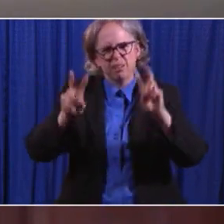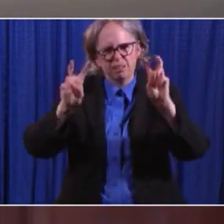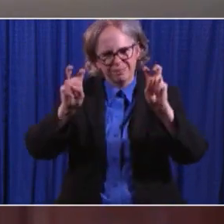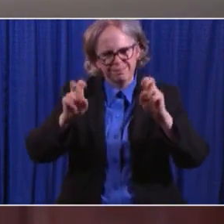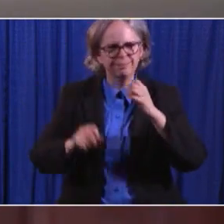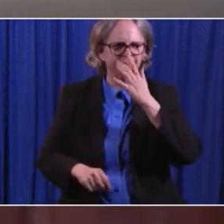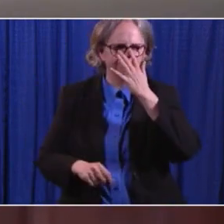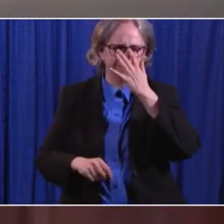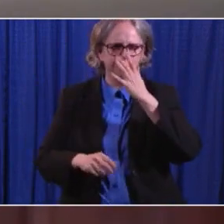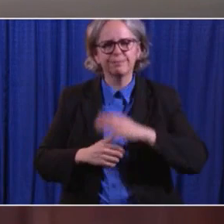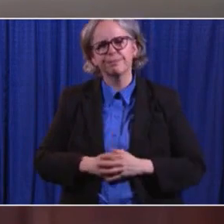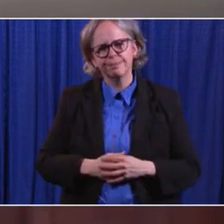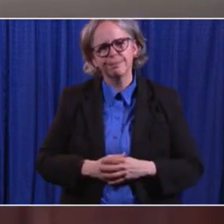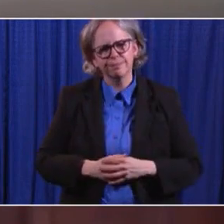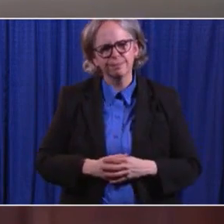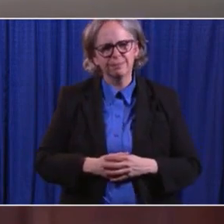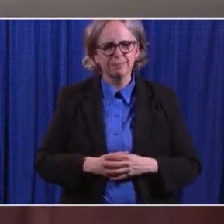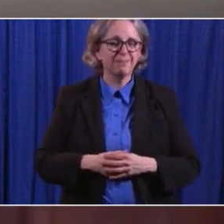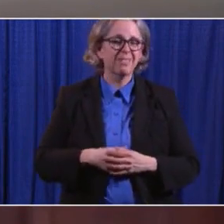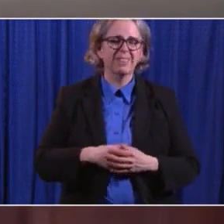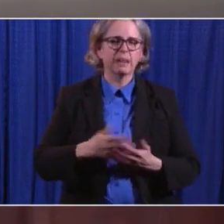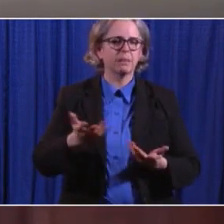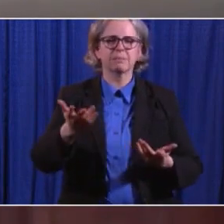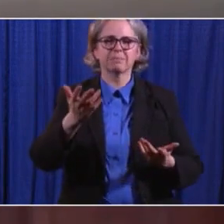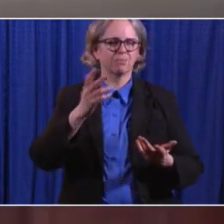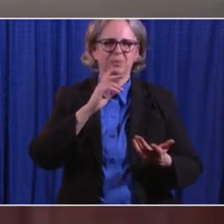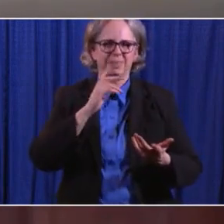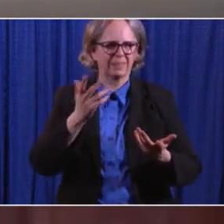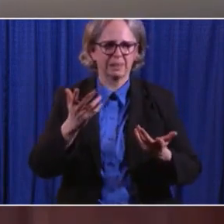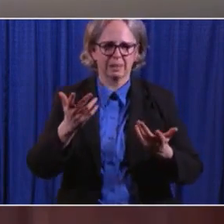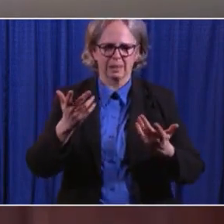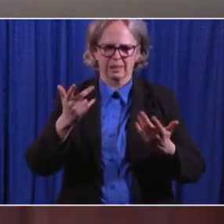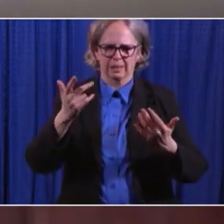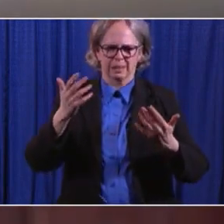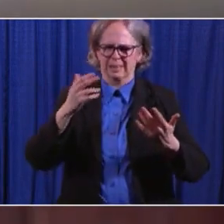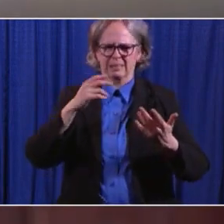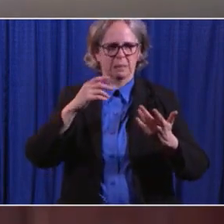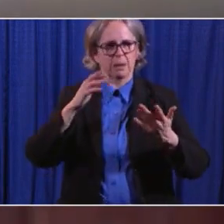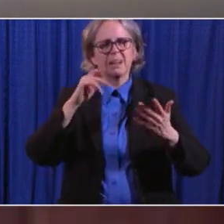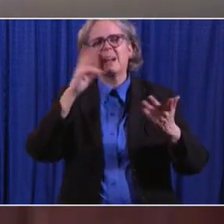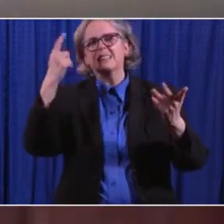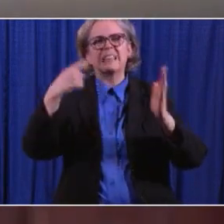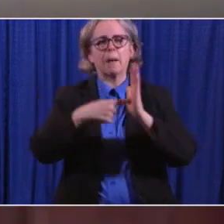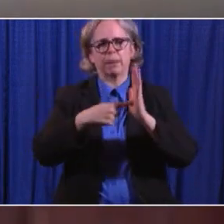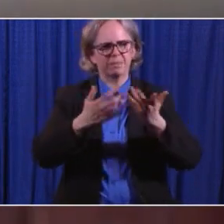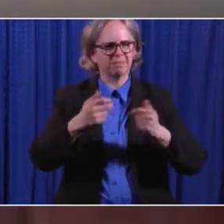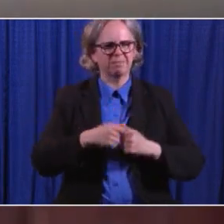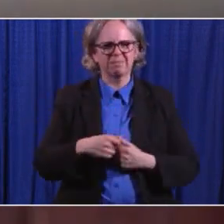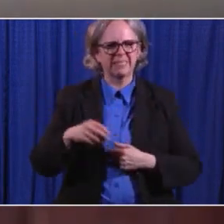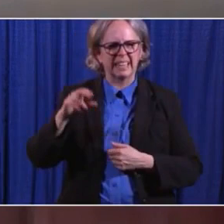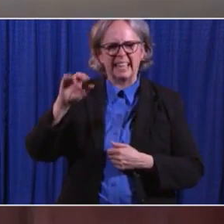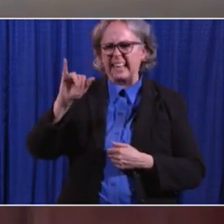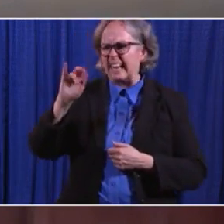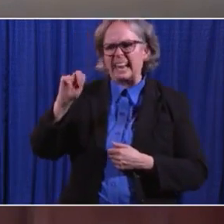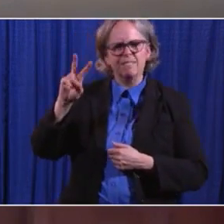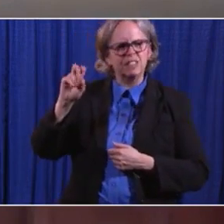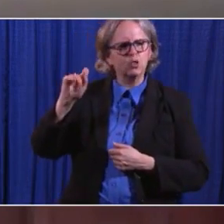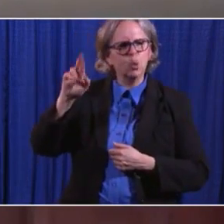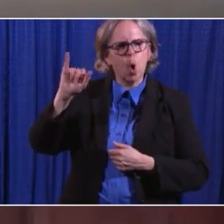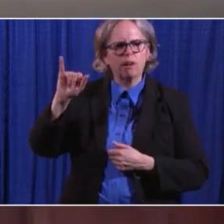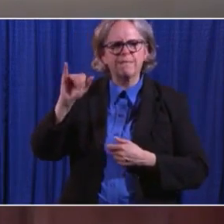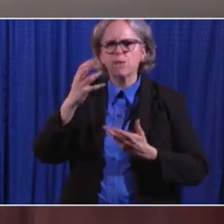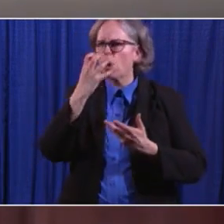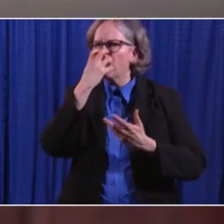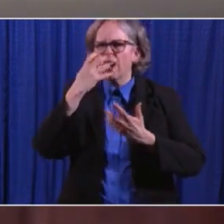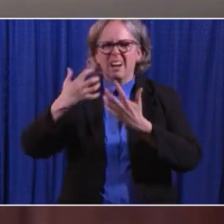not. The inventory of ventilators, things like that. So just trying to do some general cleanup. Again, simplify the